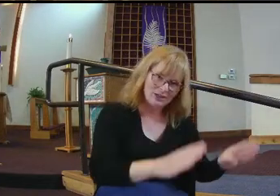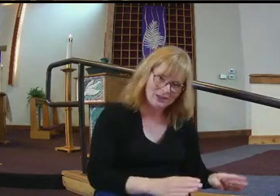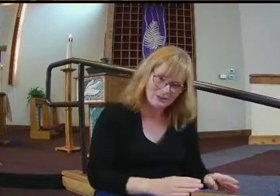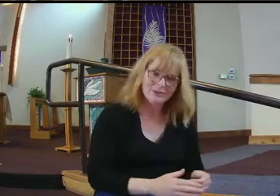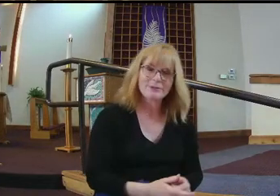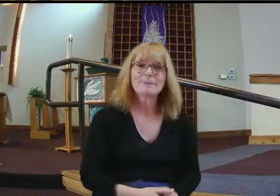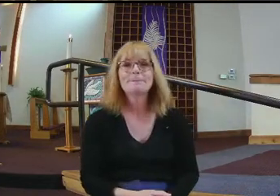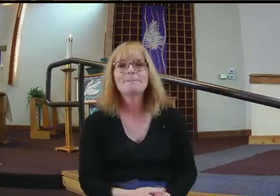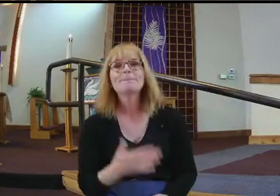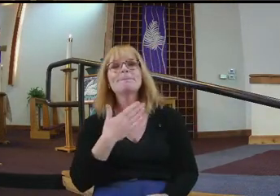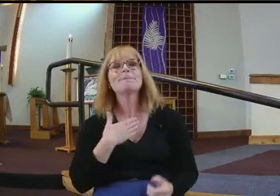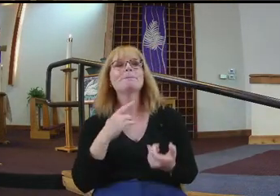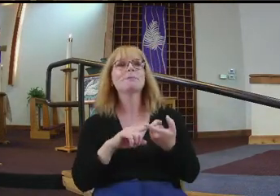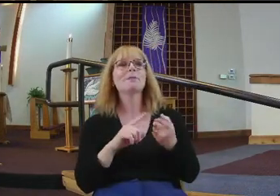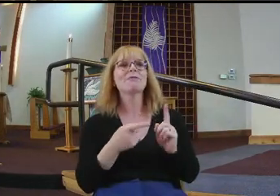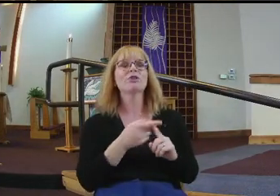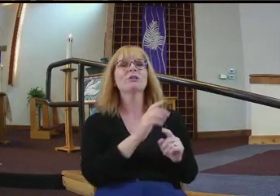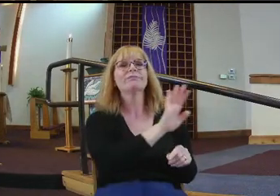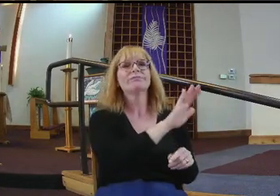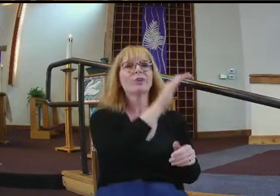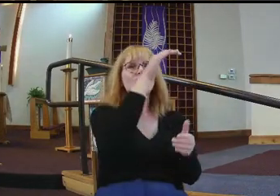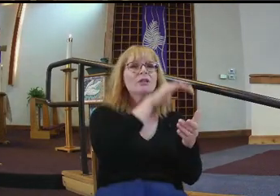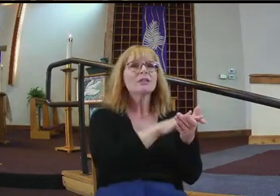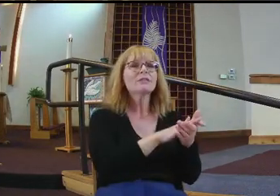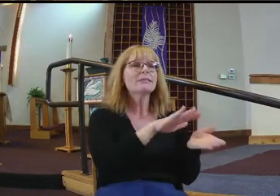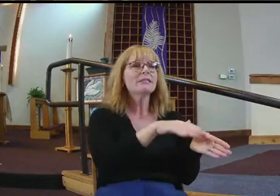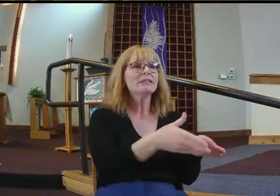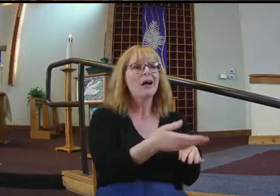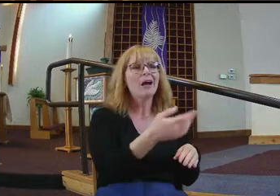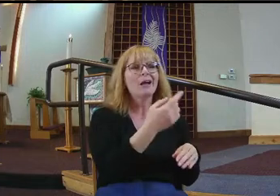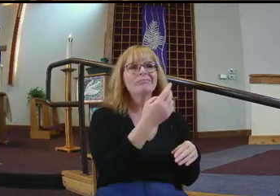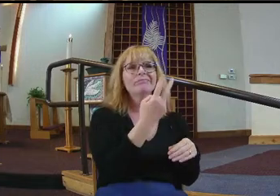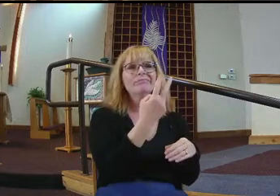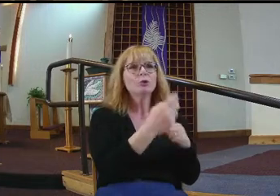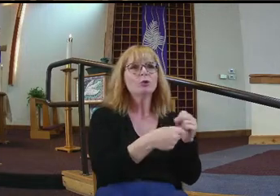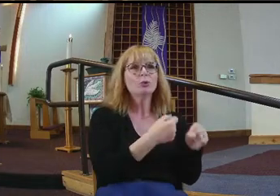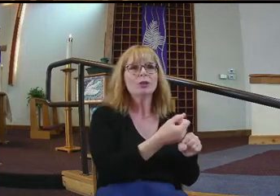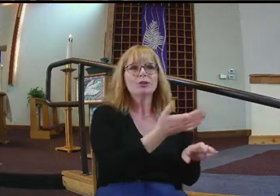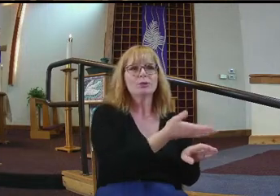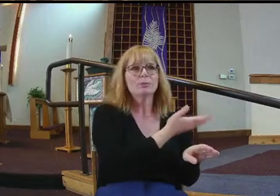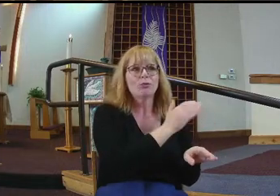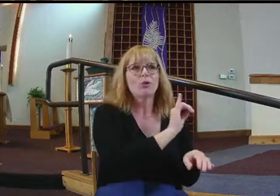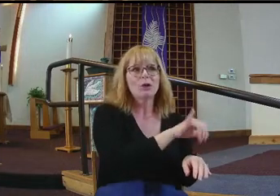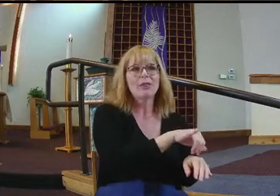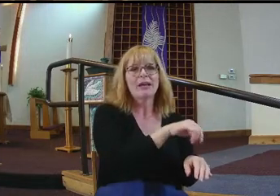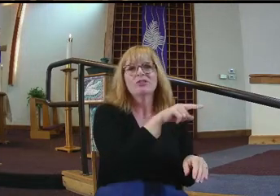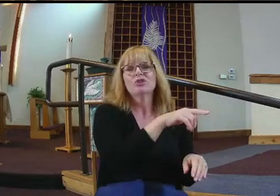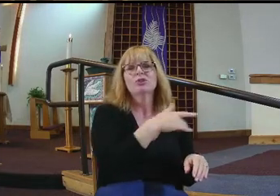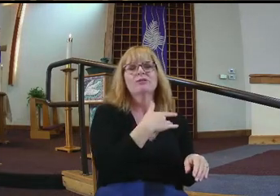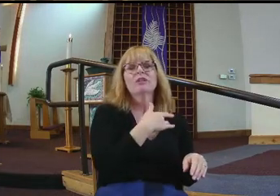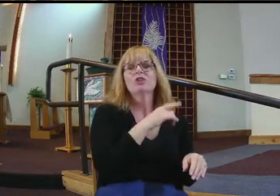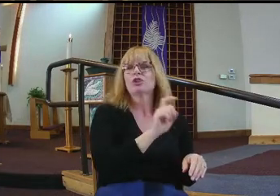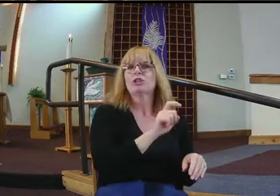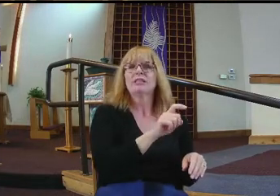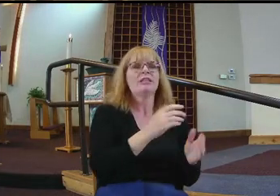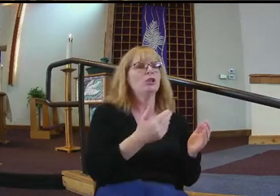friend's husband had died a year or two before, and she decided she just needed a fresh